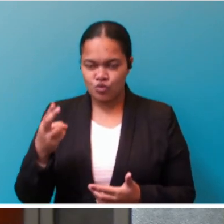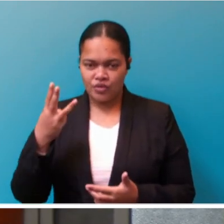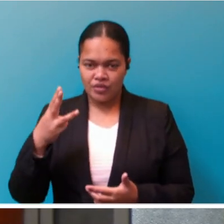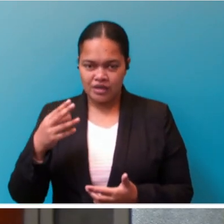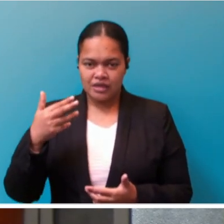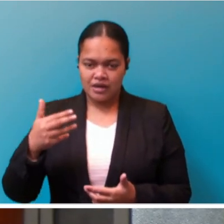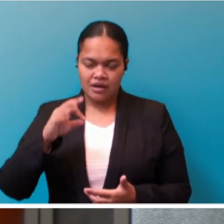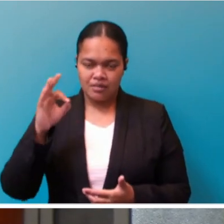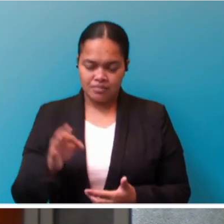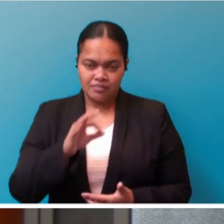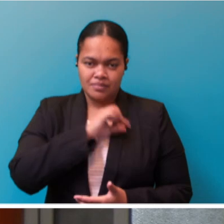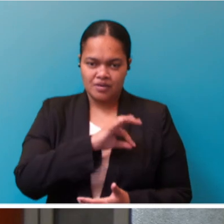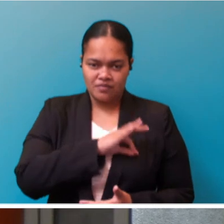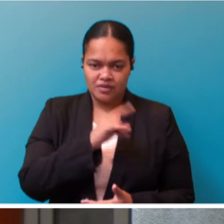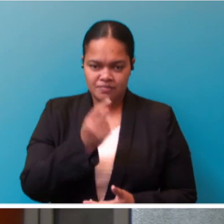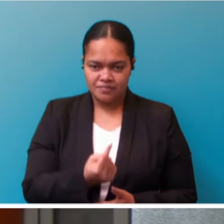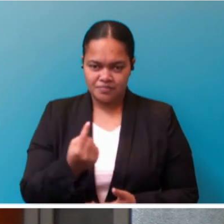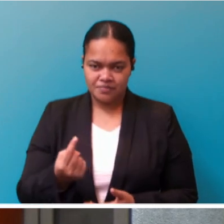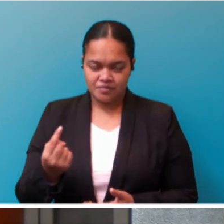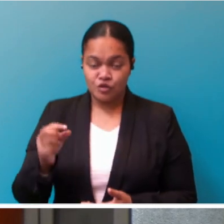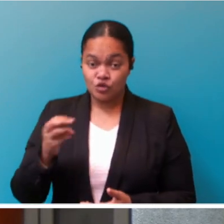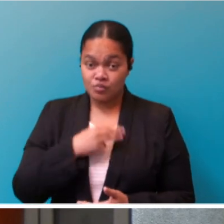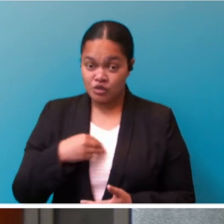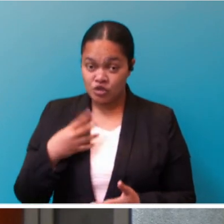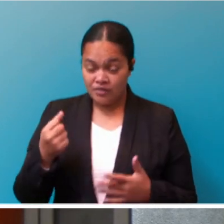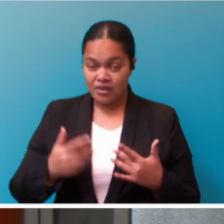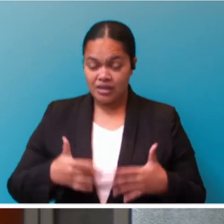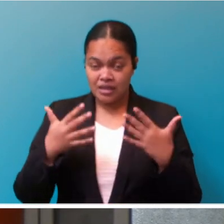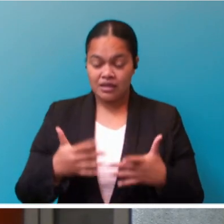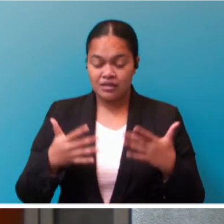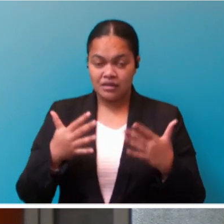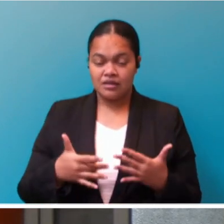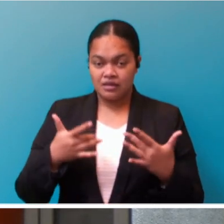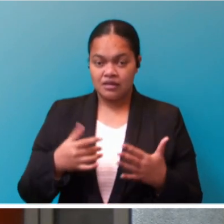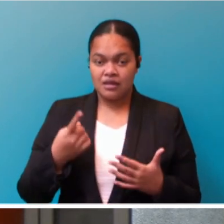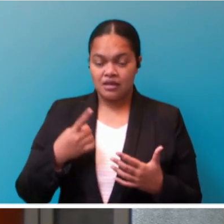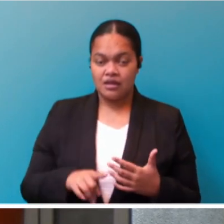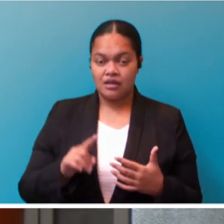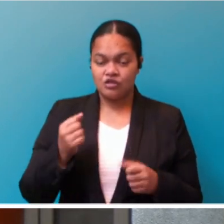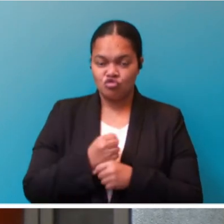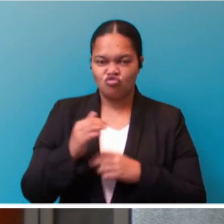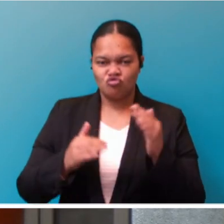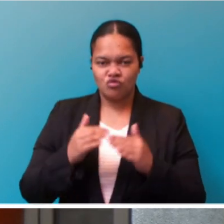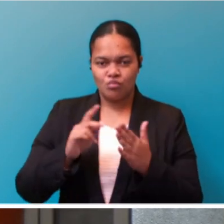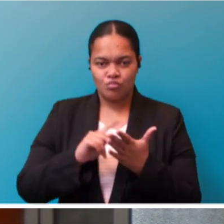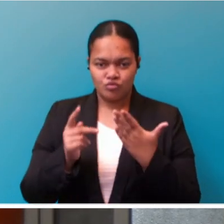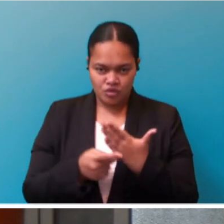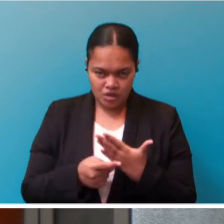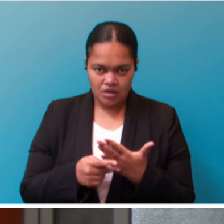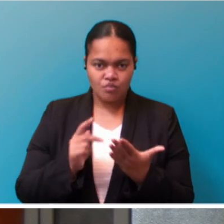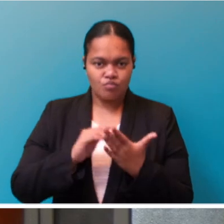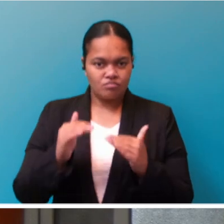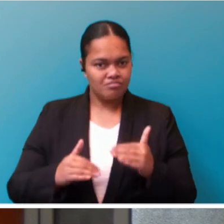total beneficiaries. The ministry also has a database and dashboard for the gender mainstreaming projects. There has been progress made